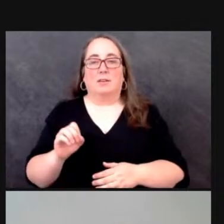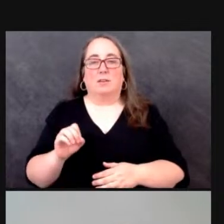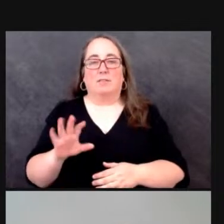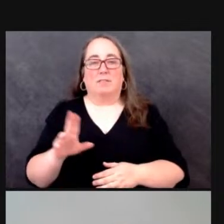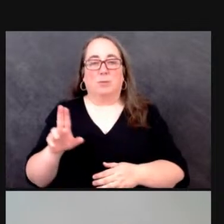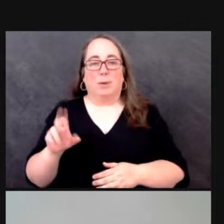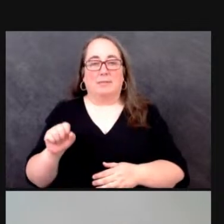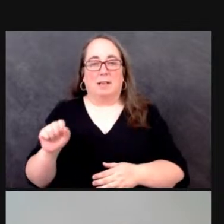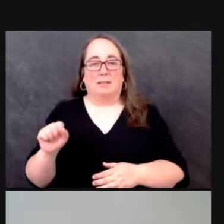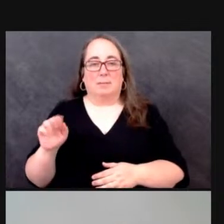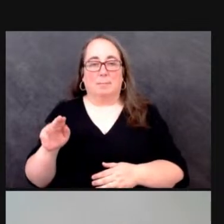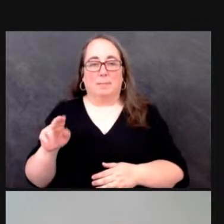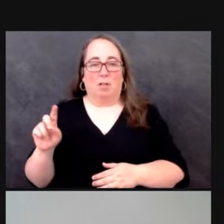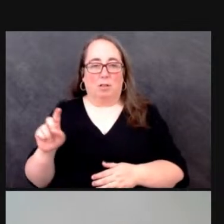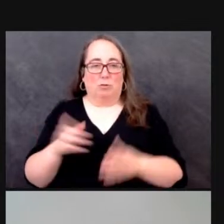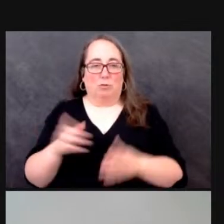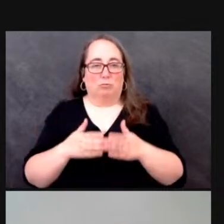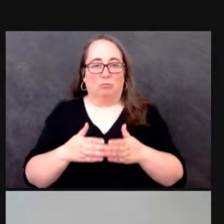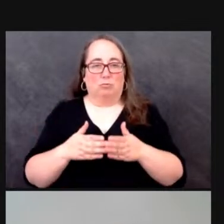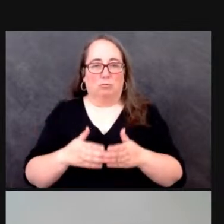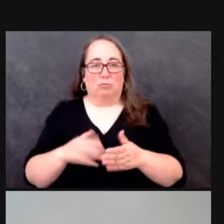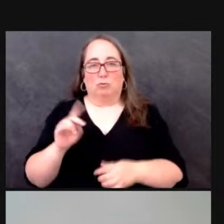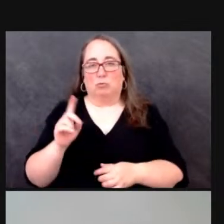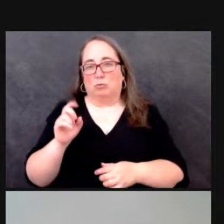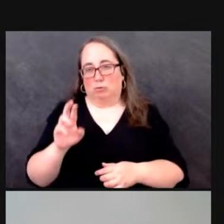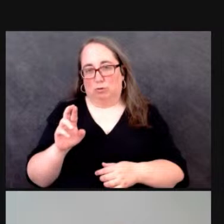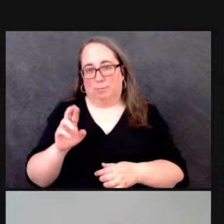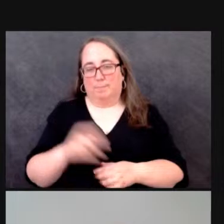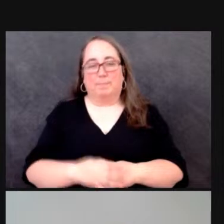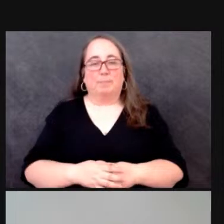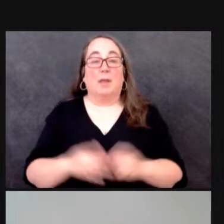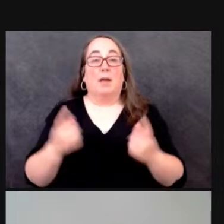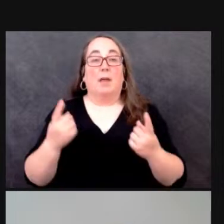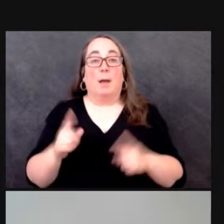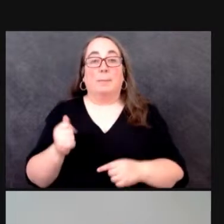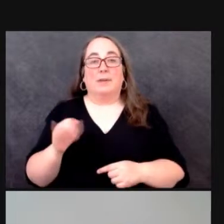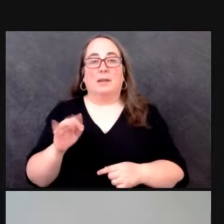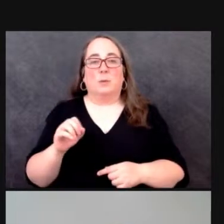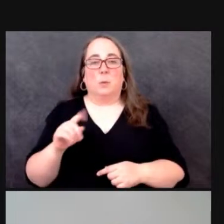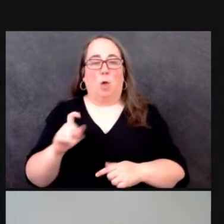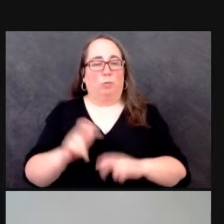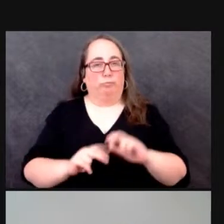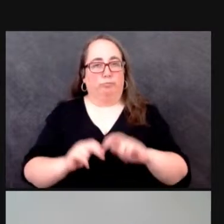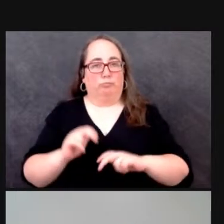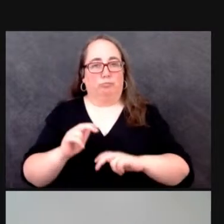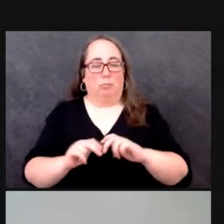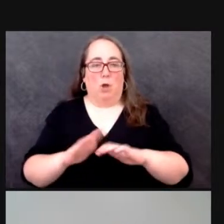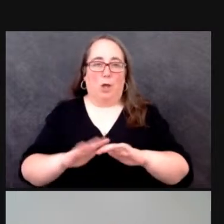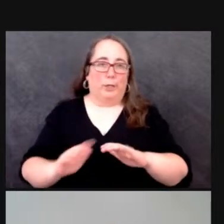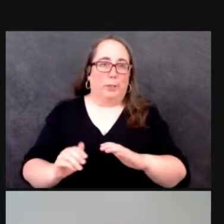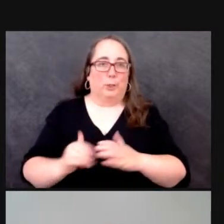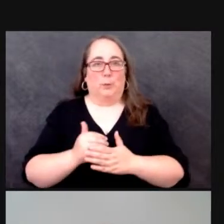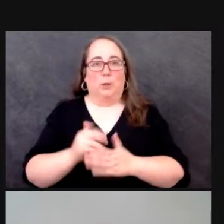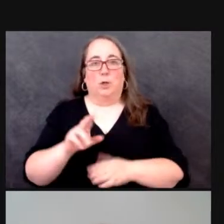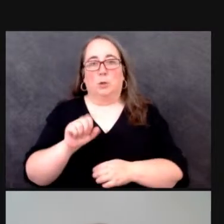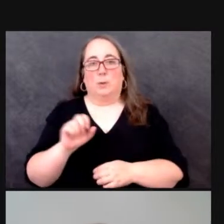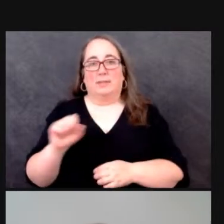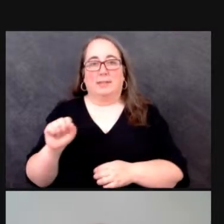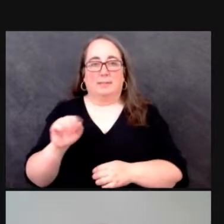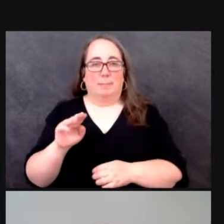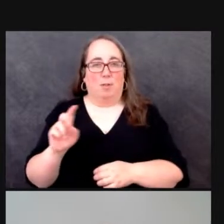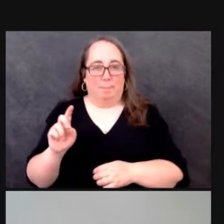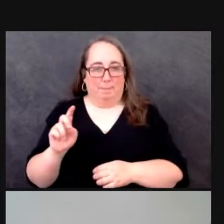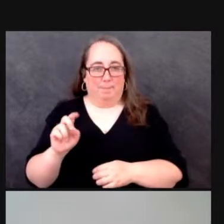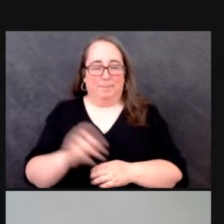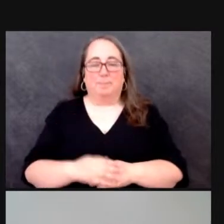USS Maryland cruiser. In 1901, construction began on a new USS Maryland